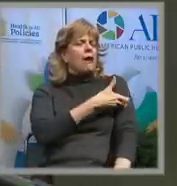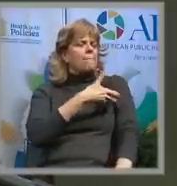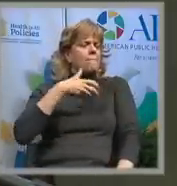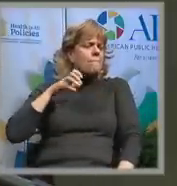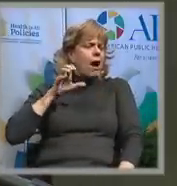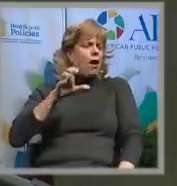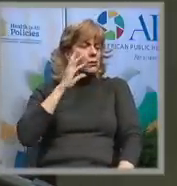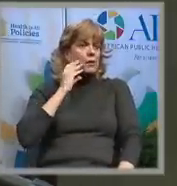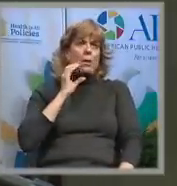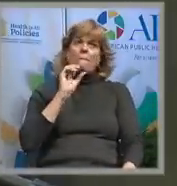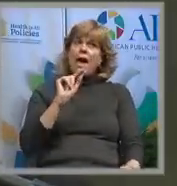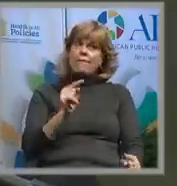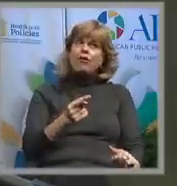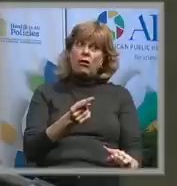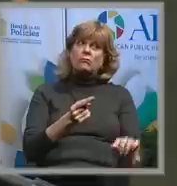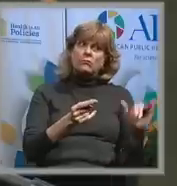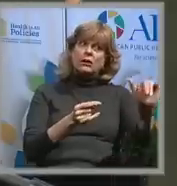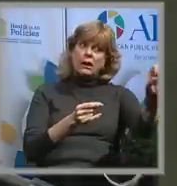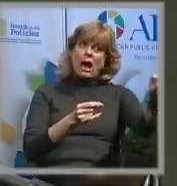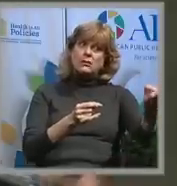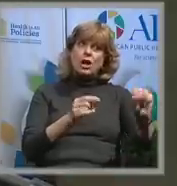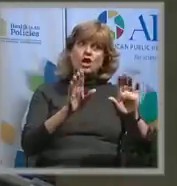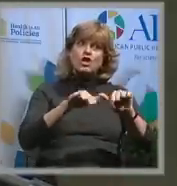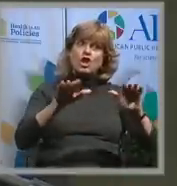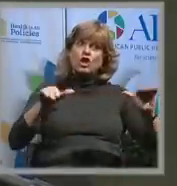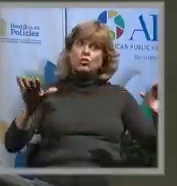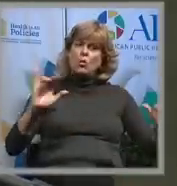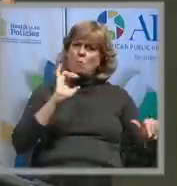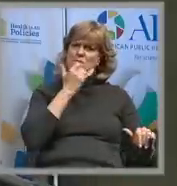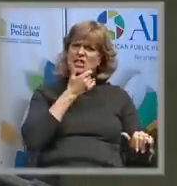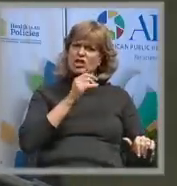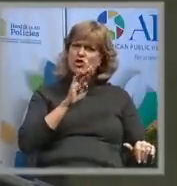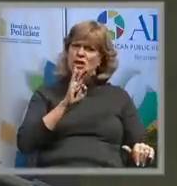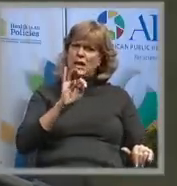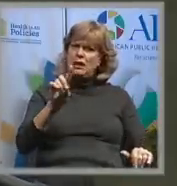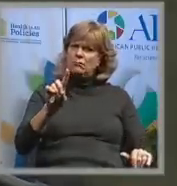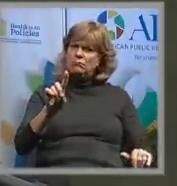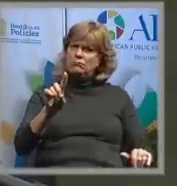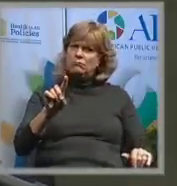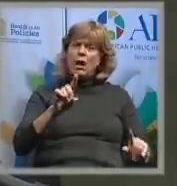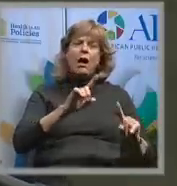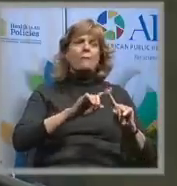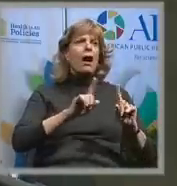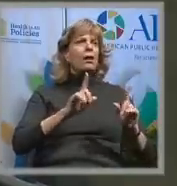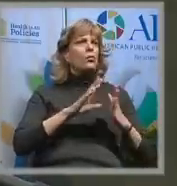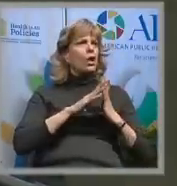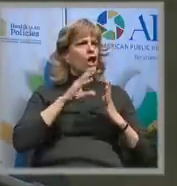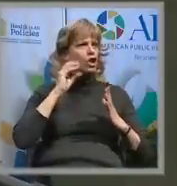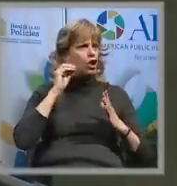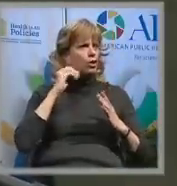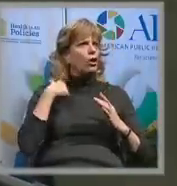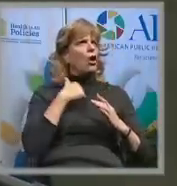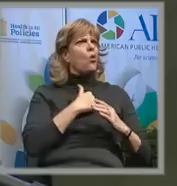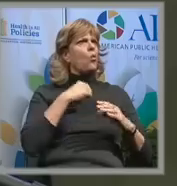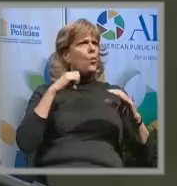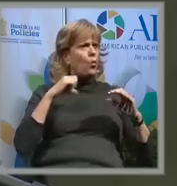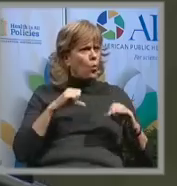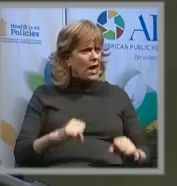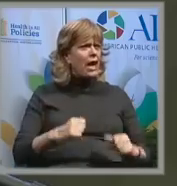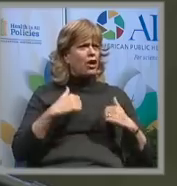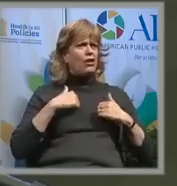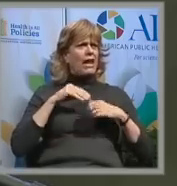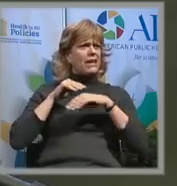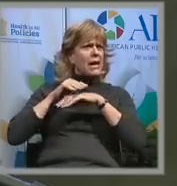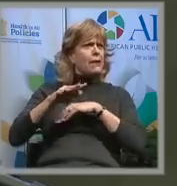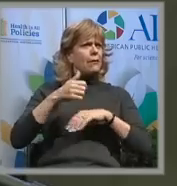a painful experience. The children were mistreated, and yet we learned that we could have an impact on